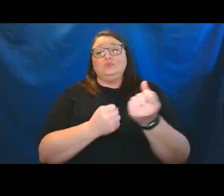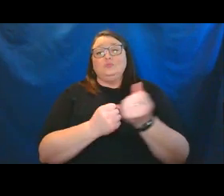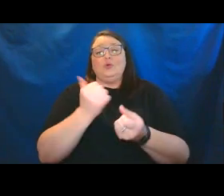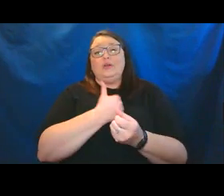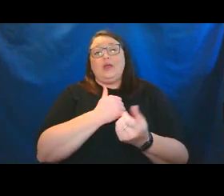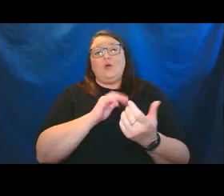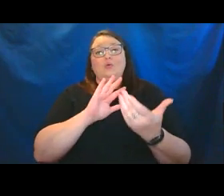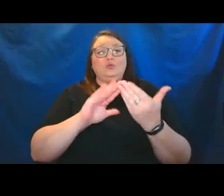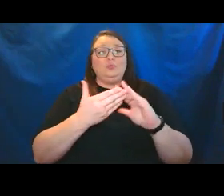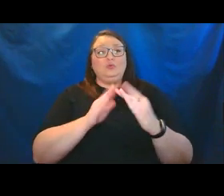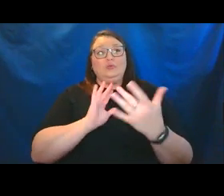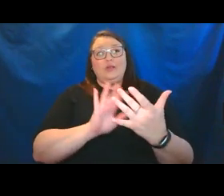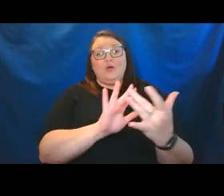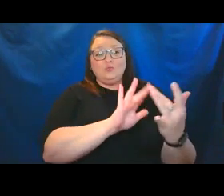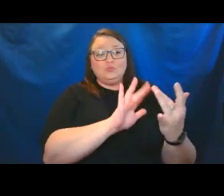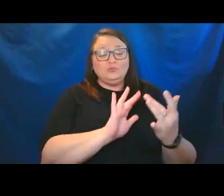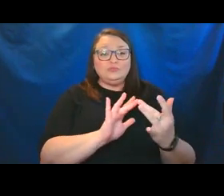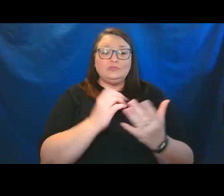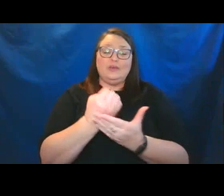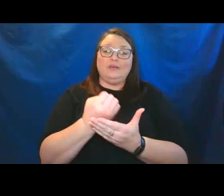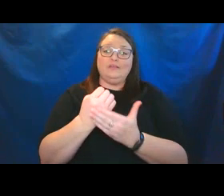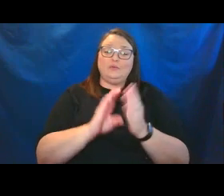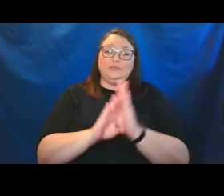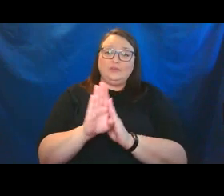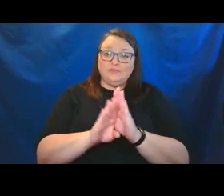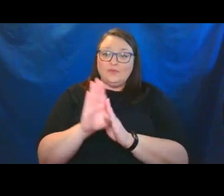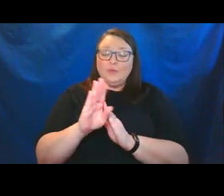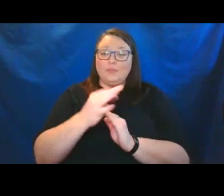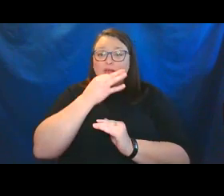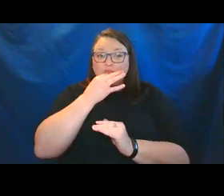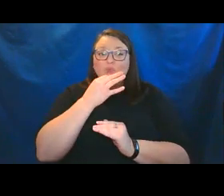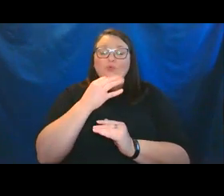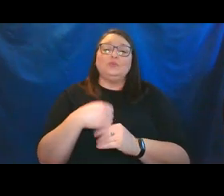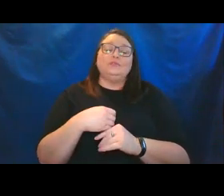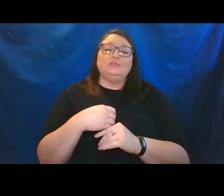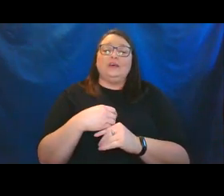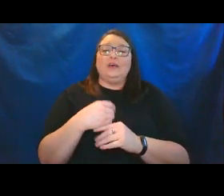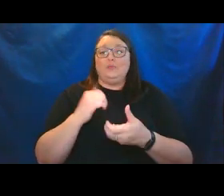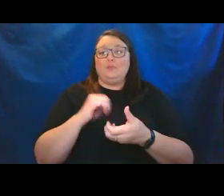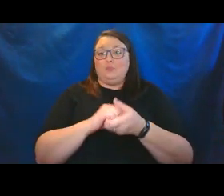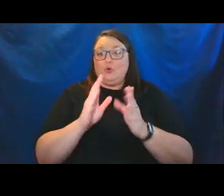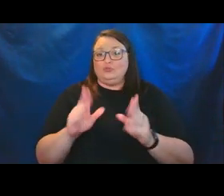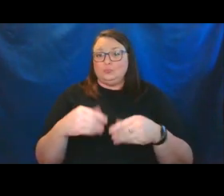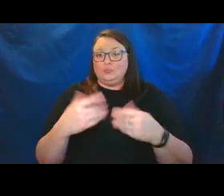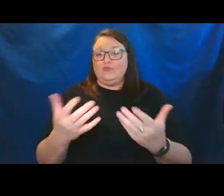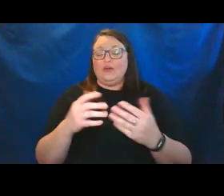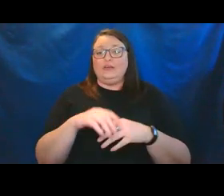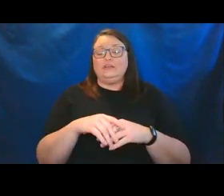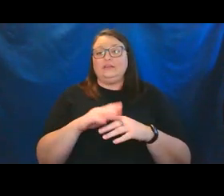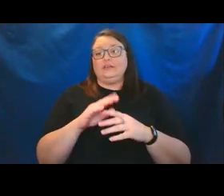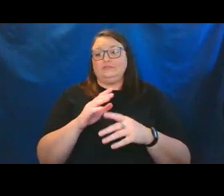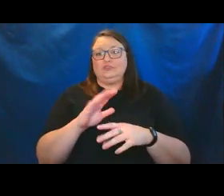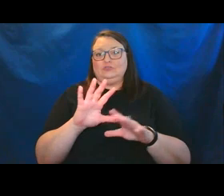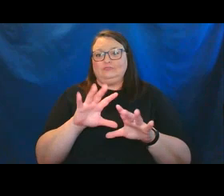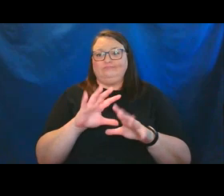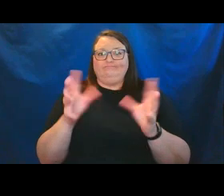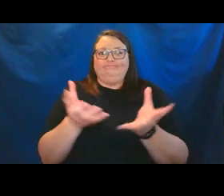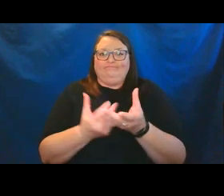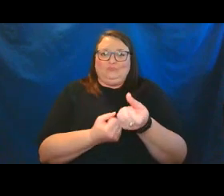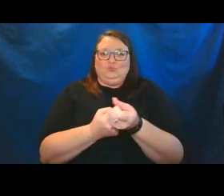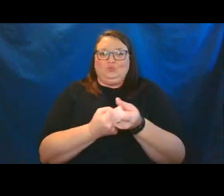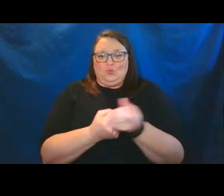efforts, economic development efforts, and partners providing wraparound support. Next